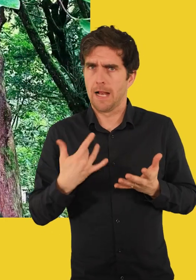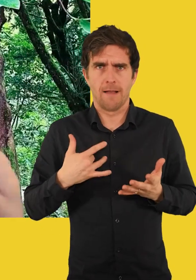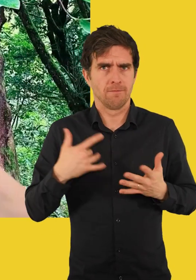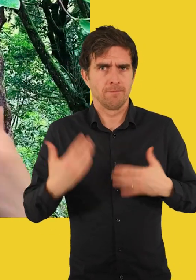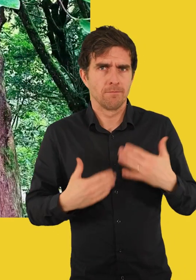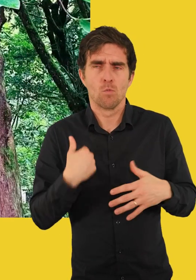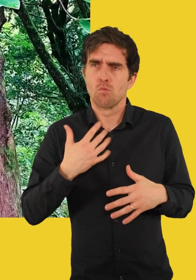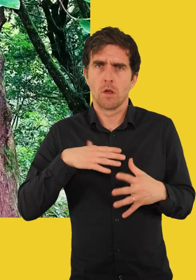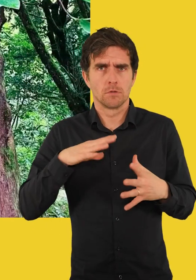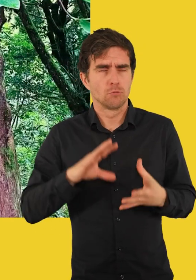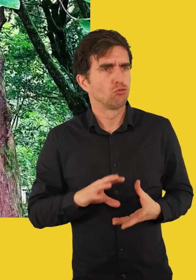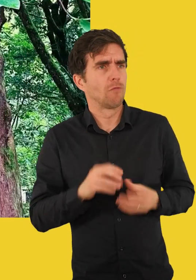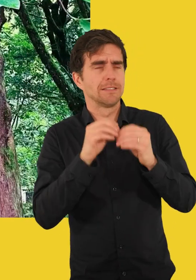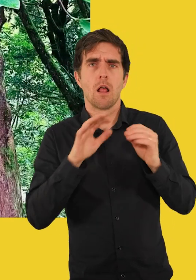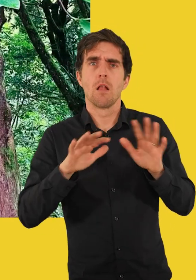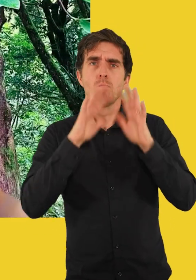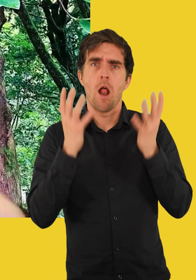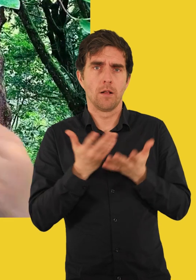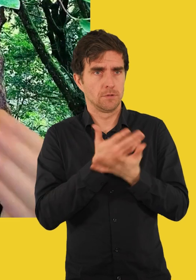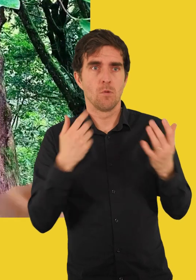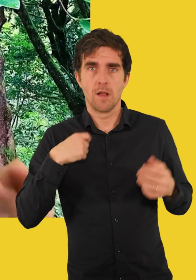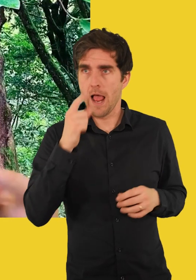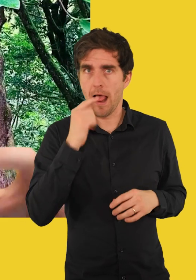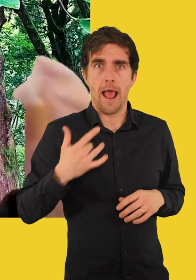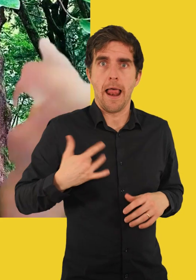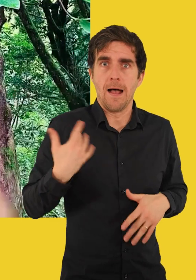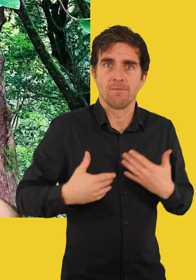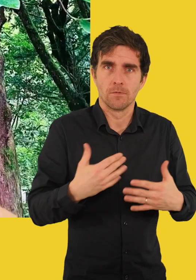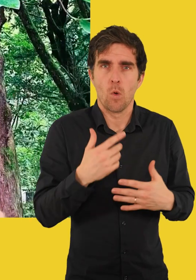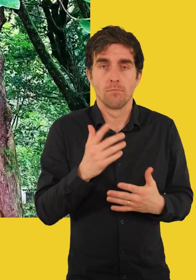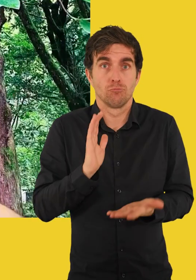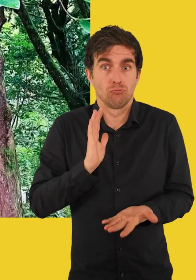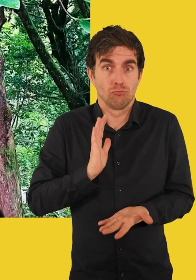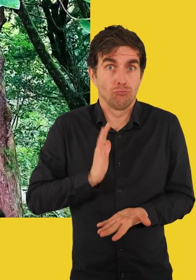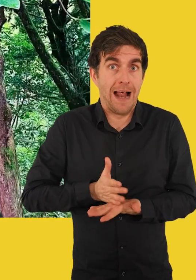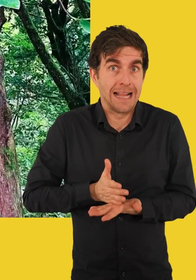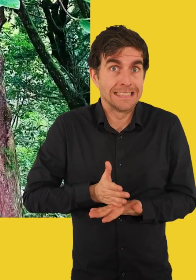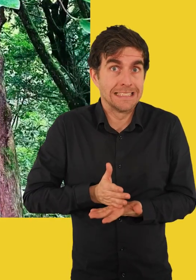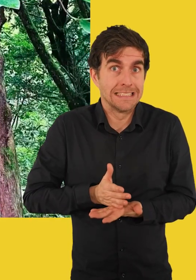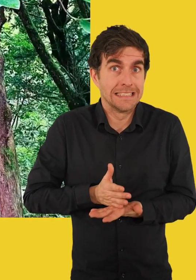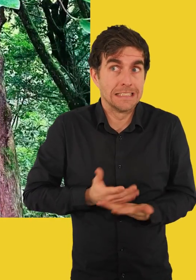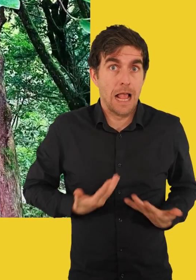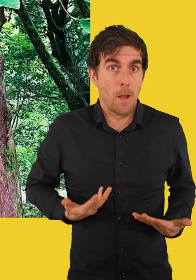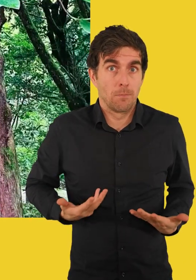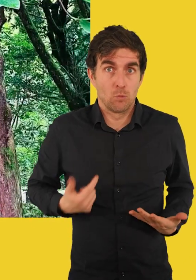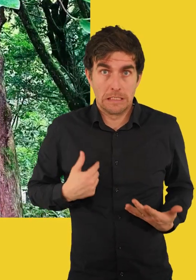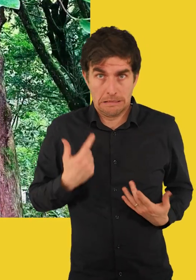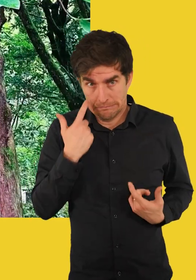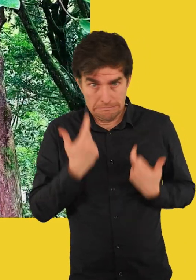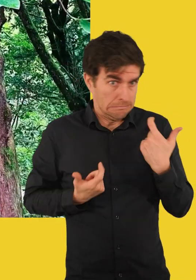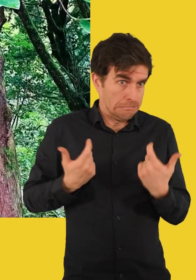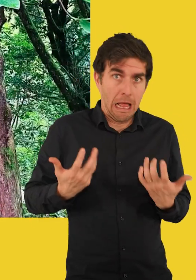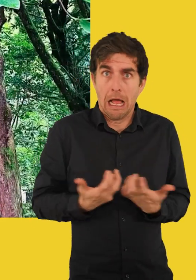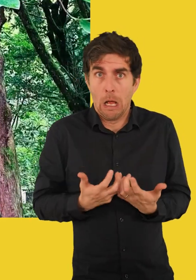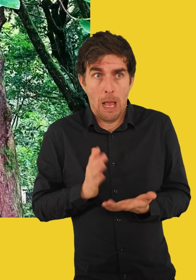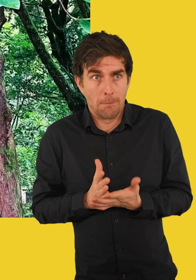in, and we want to create the world that we are going to live in, but there's a reality that we're in at the moment, and finding a way to exist in that